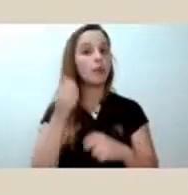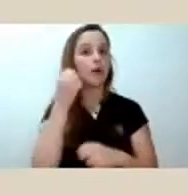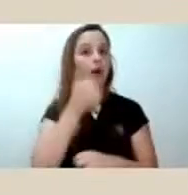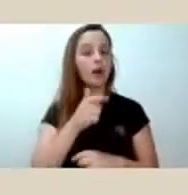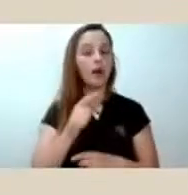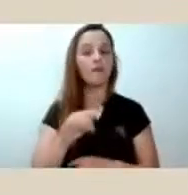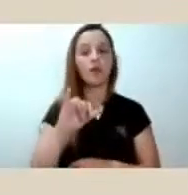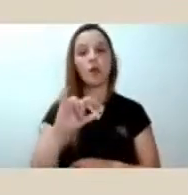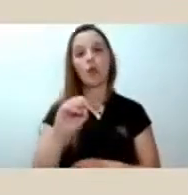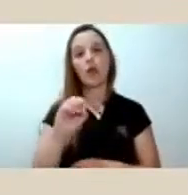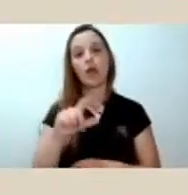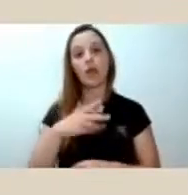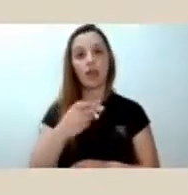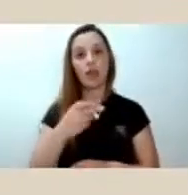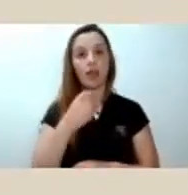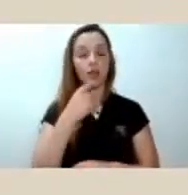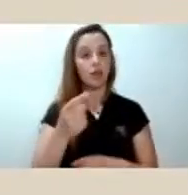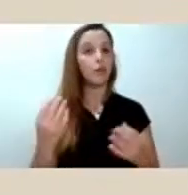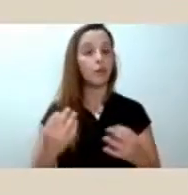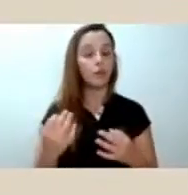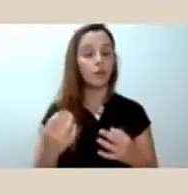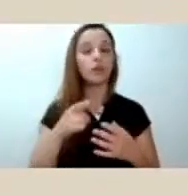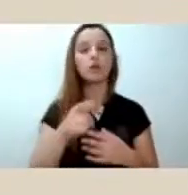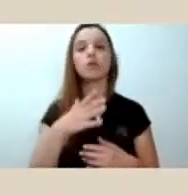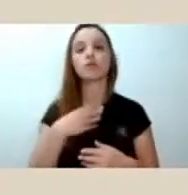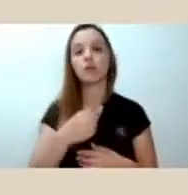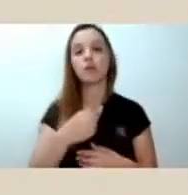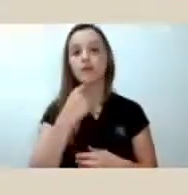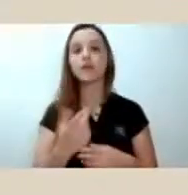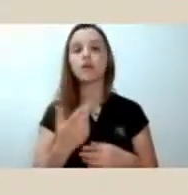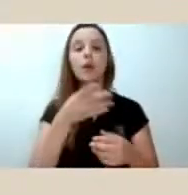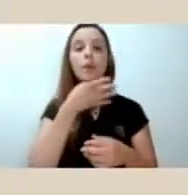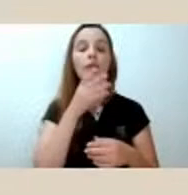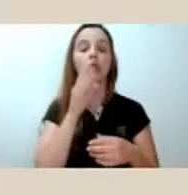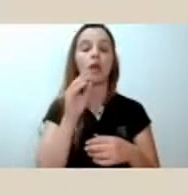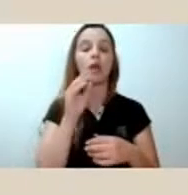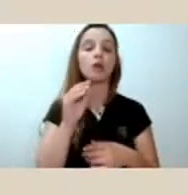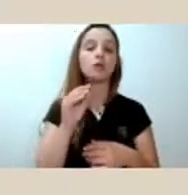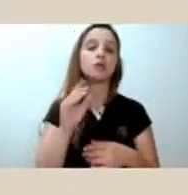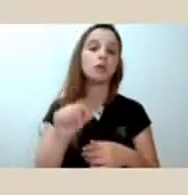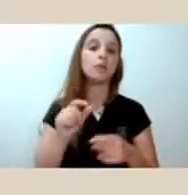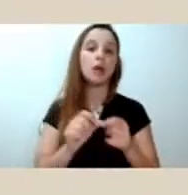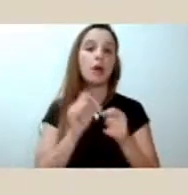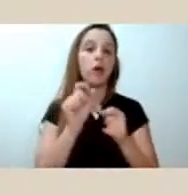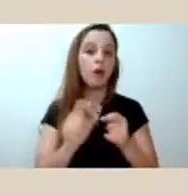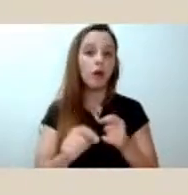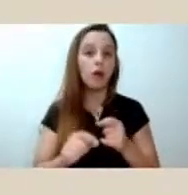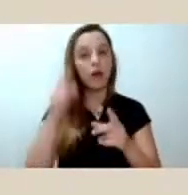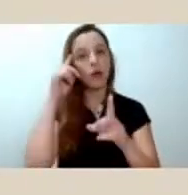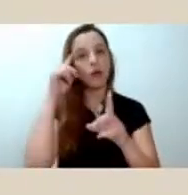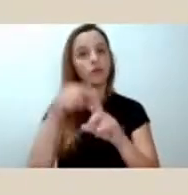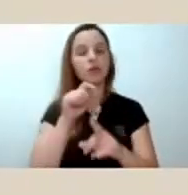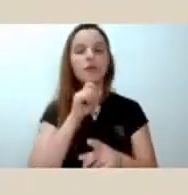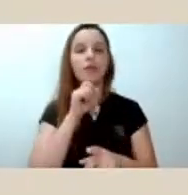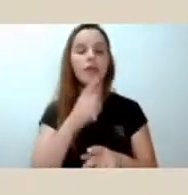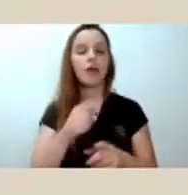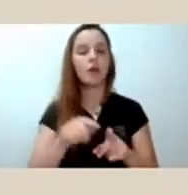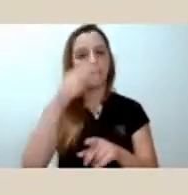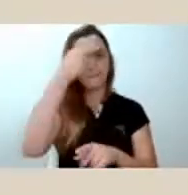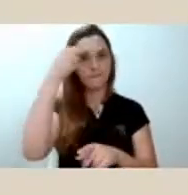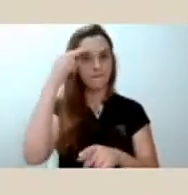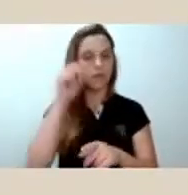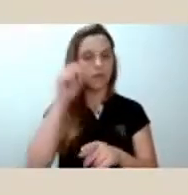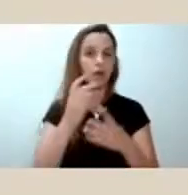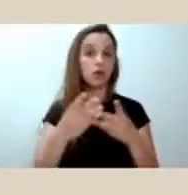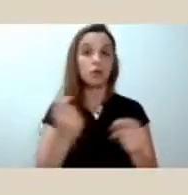some disclaimers about the comments I made about sort of suggestions for overcoming biases, because those comments